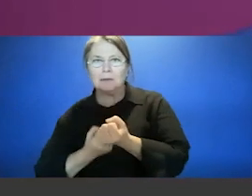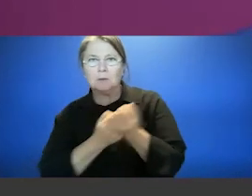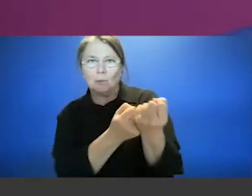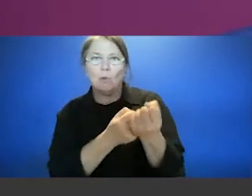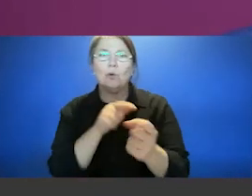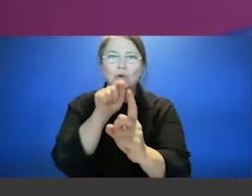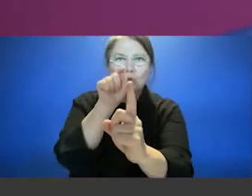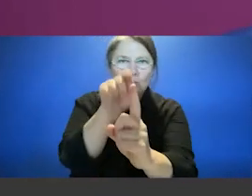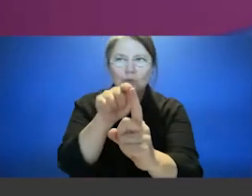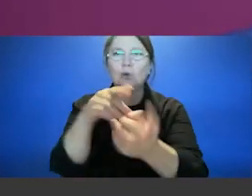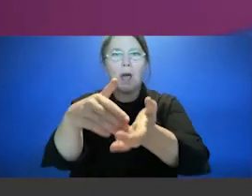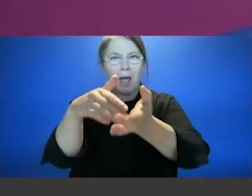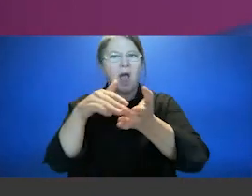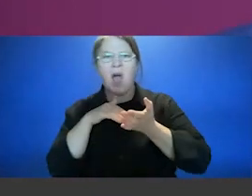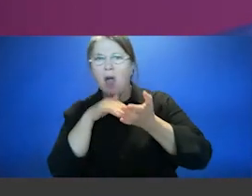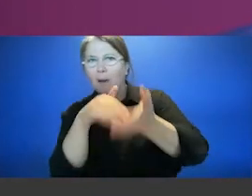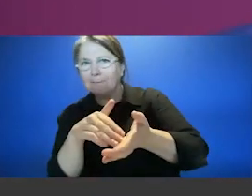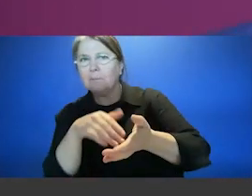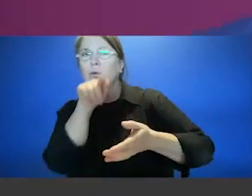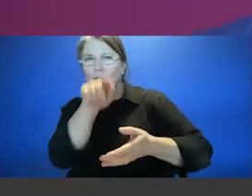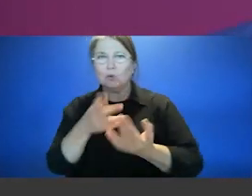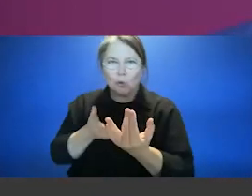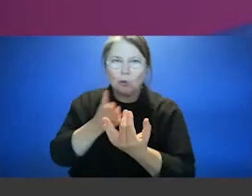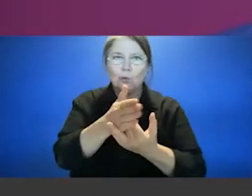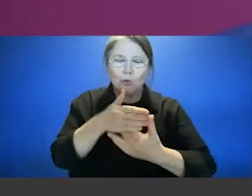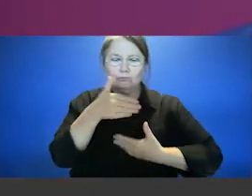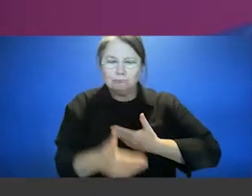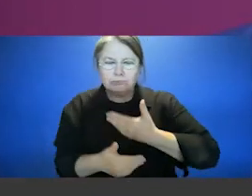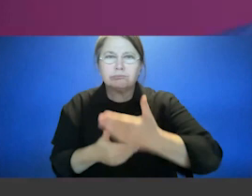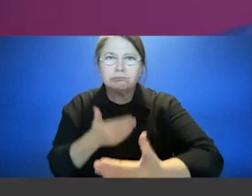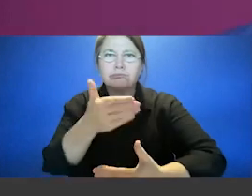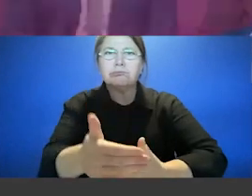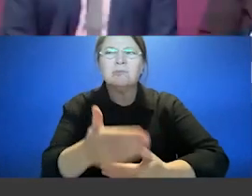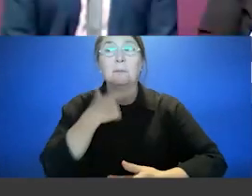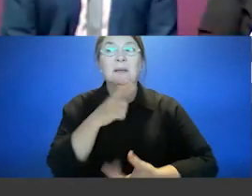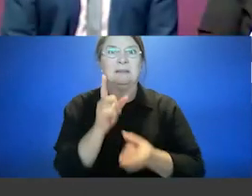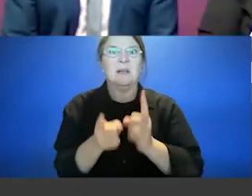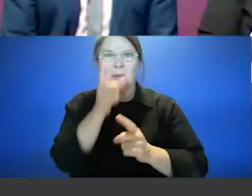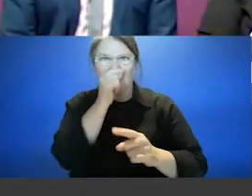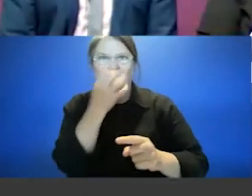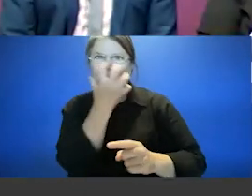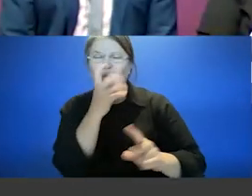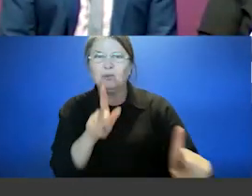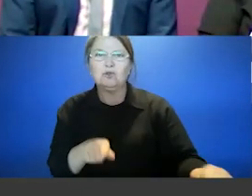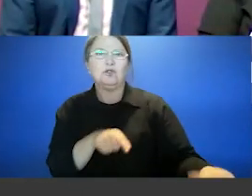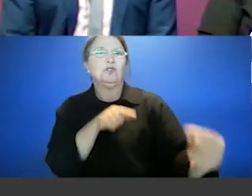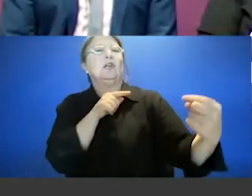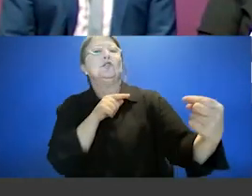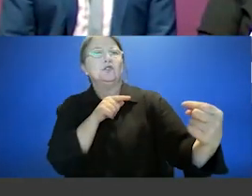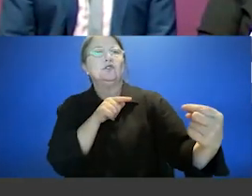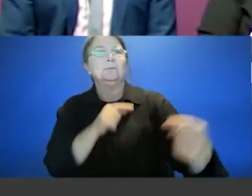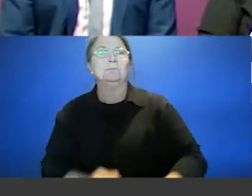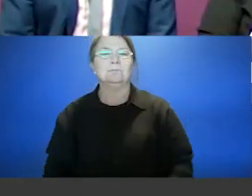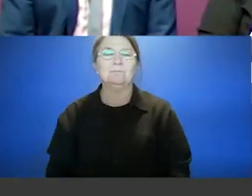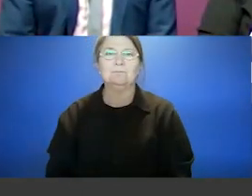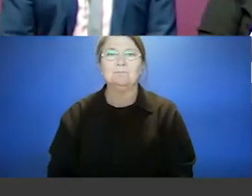to assist you in this process that can, as we acknowledge, can be quite challenging sometimes. Thank you, Bruce. That's really